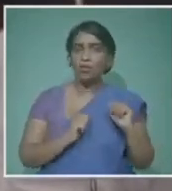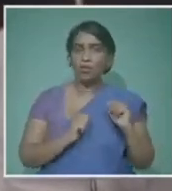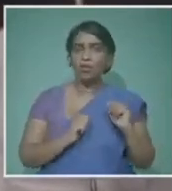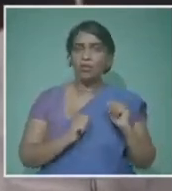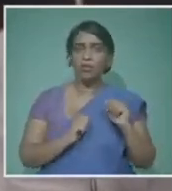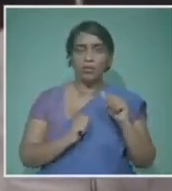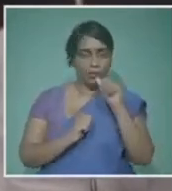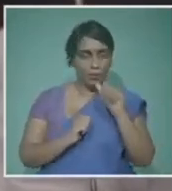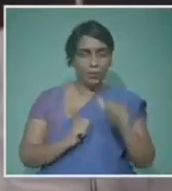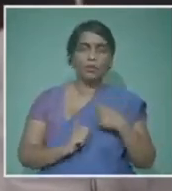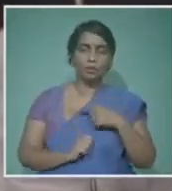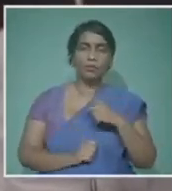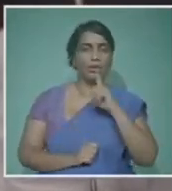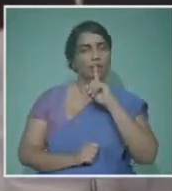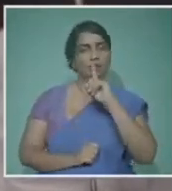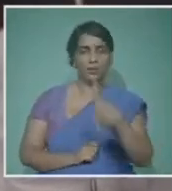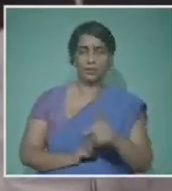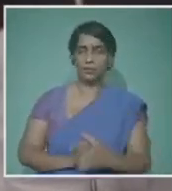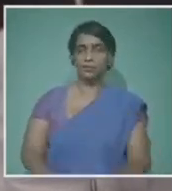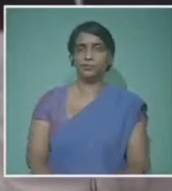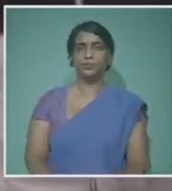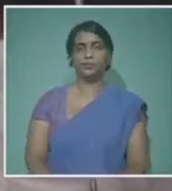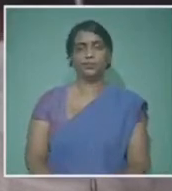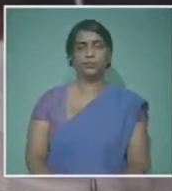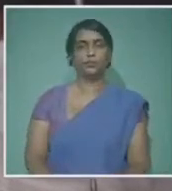eka man danum denna